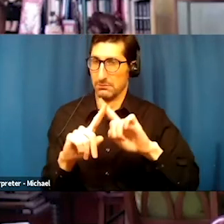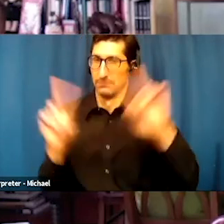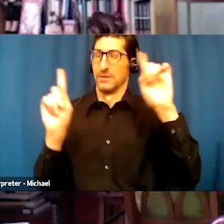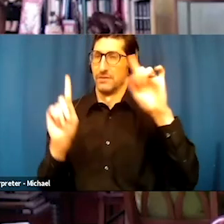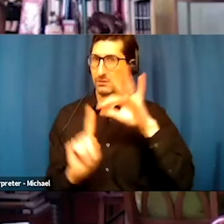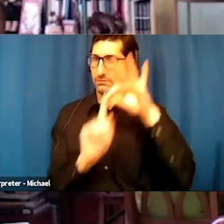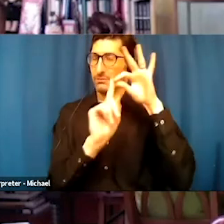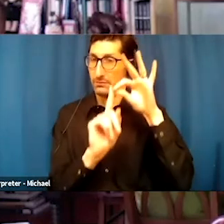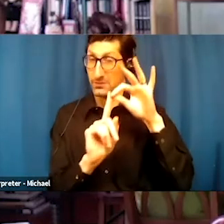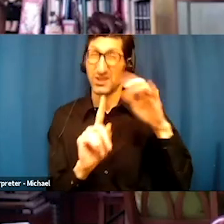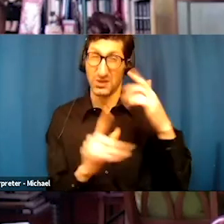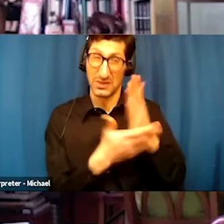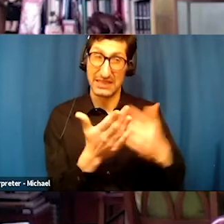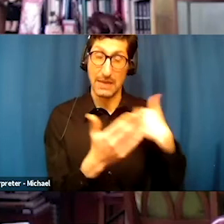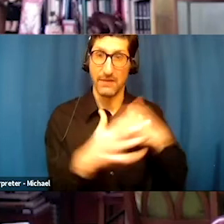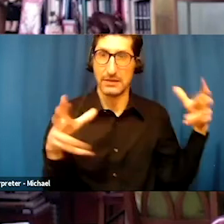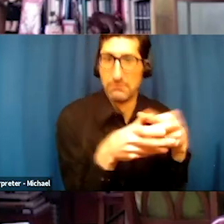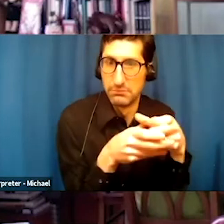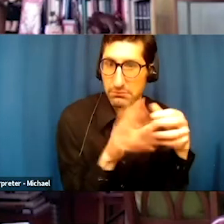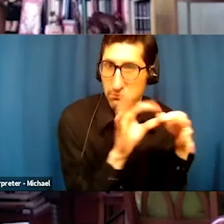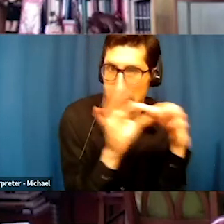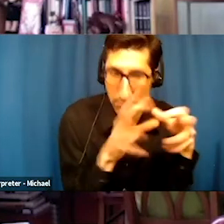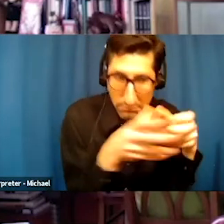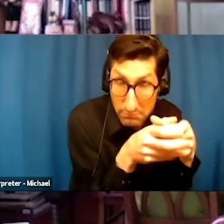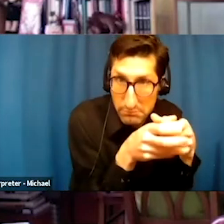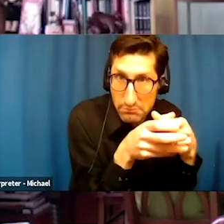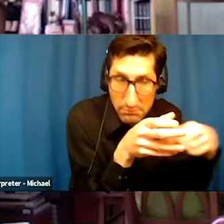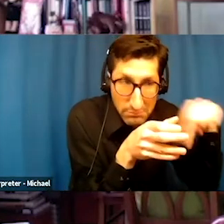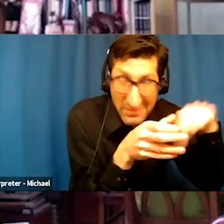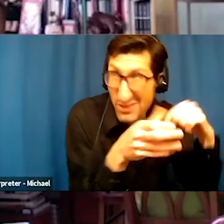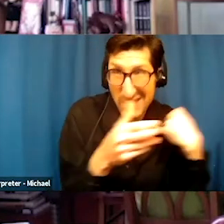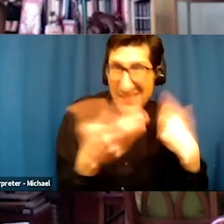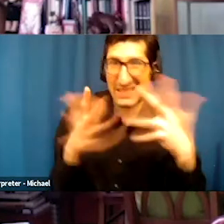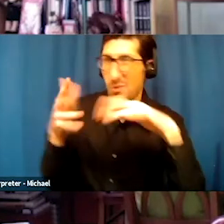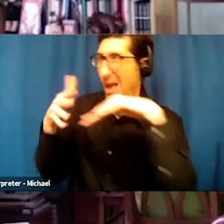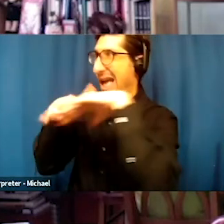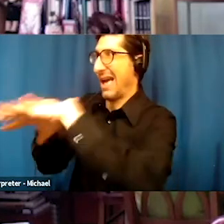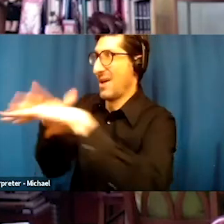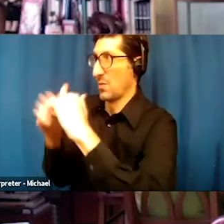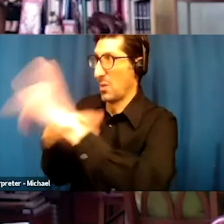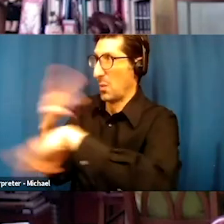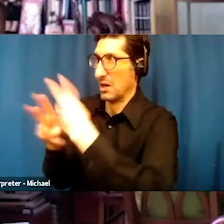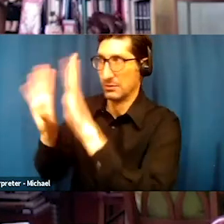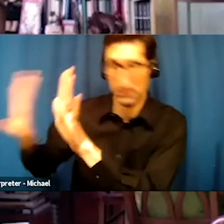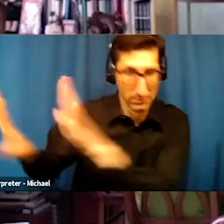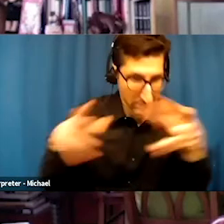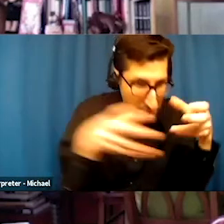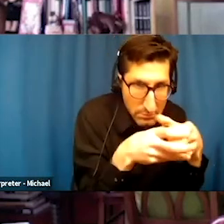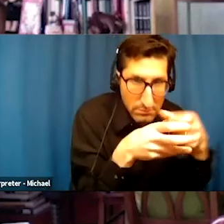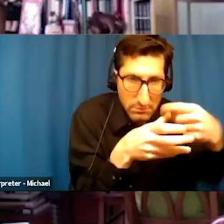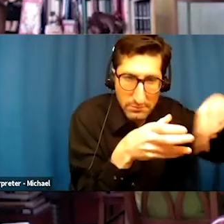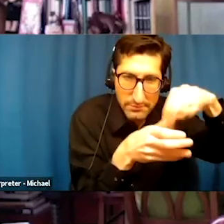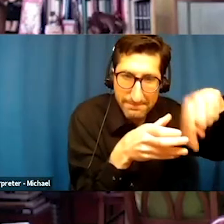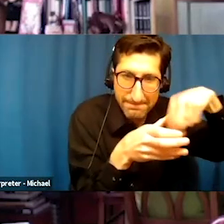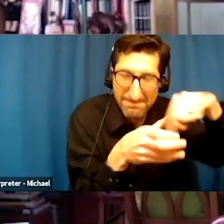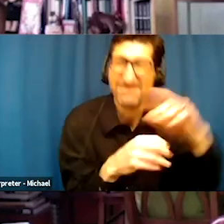were afraid of being in the world. The biggest problem with the school, and there were a number, was that, as I said